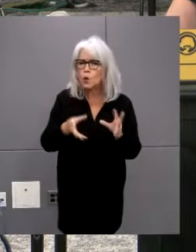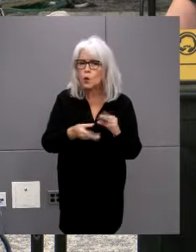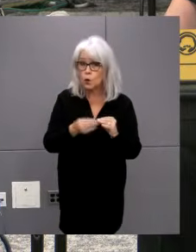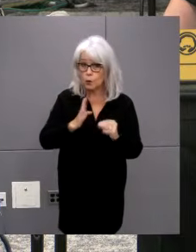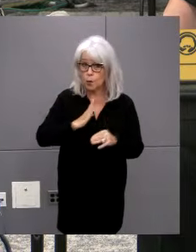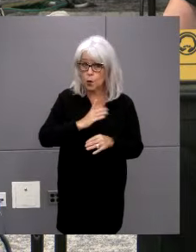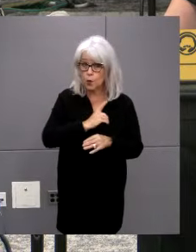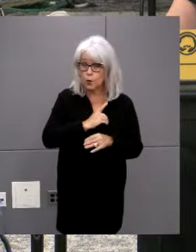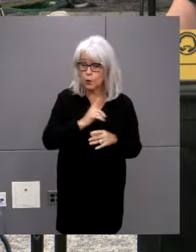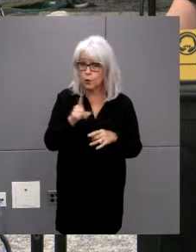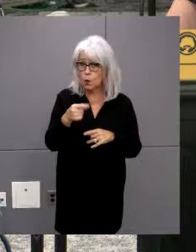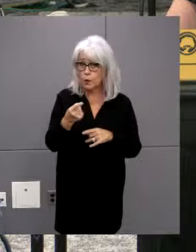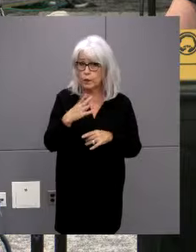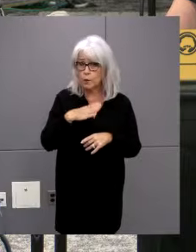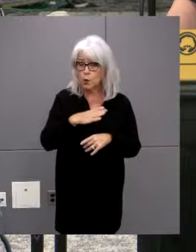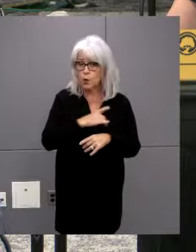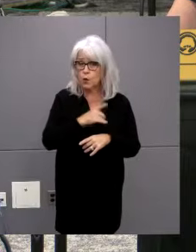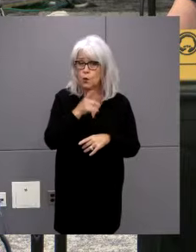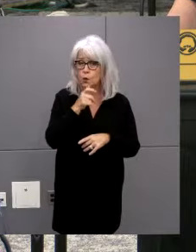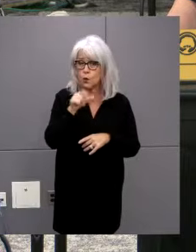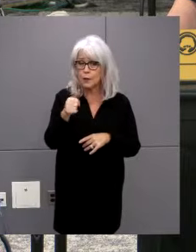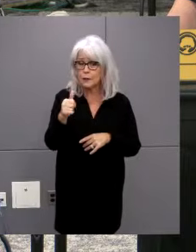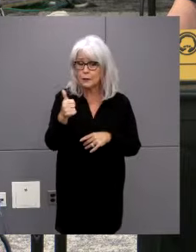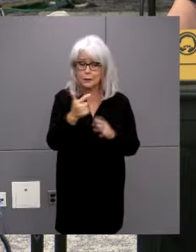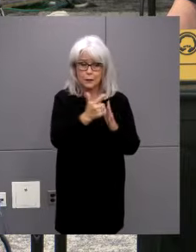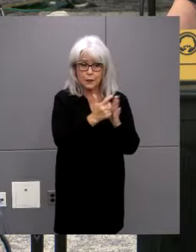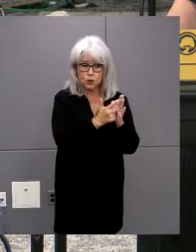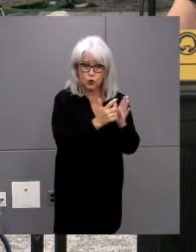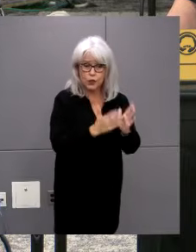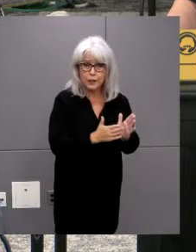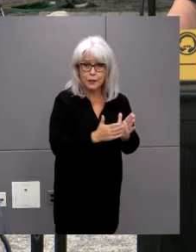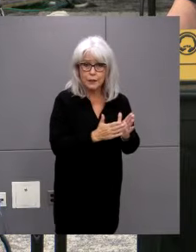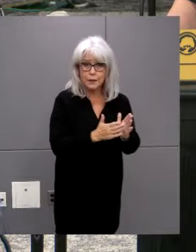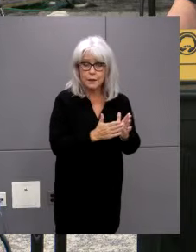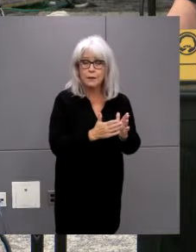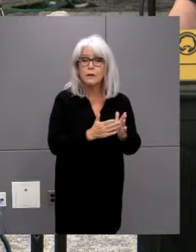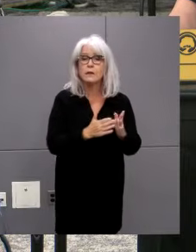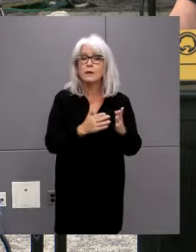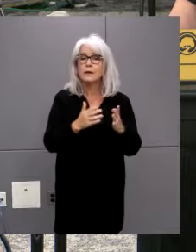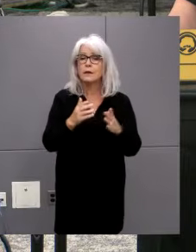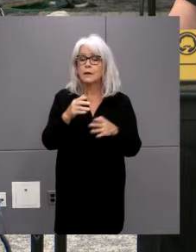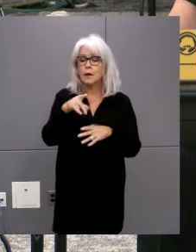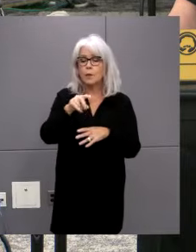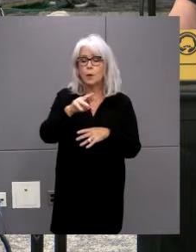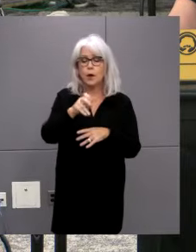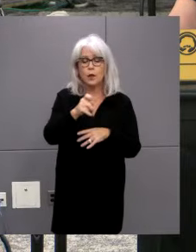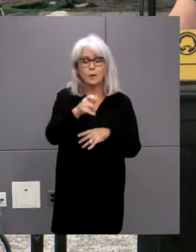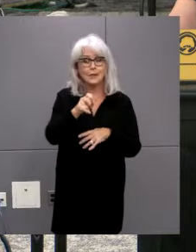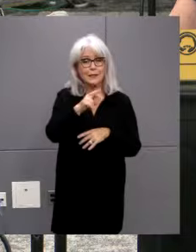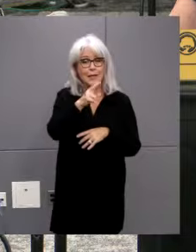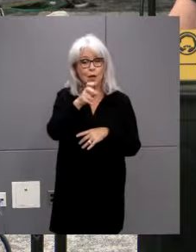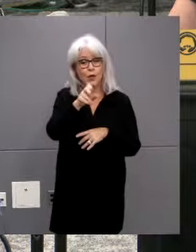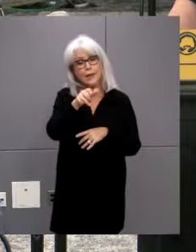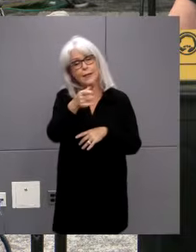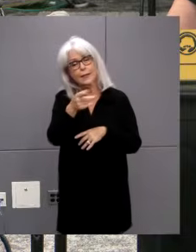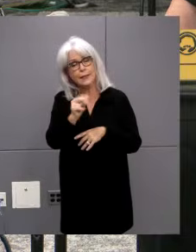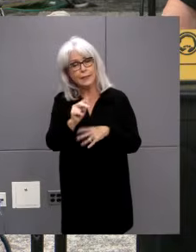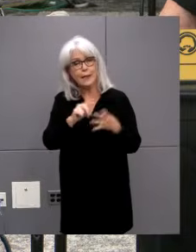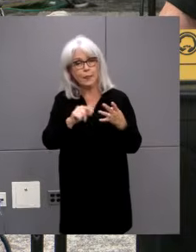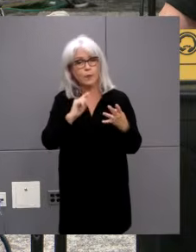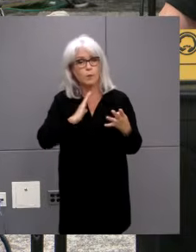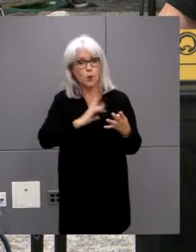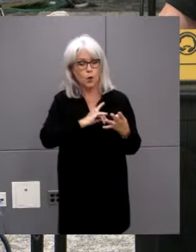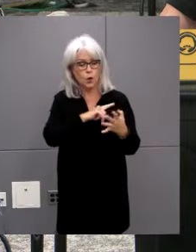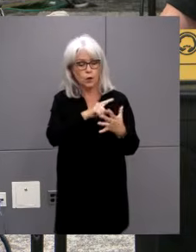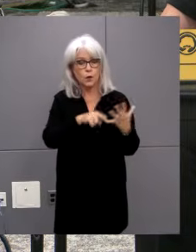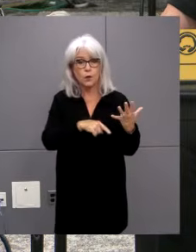board? Who else? Our attorney? The attorney, the parliamentarian, and the board. Okay. And